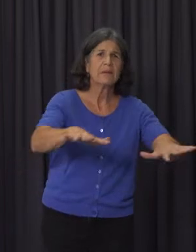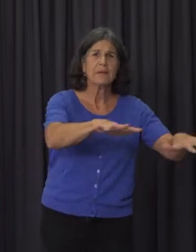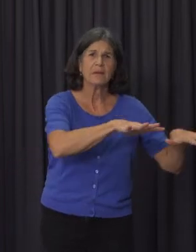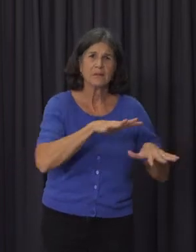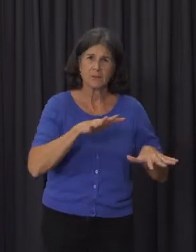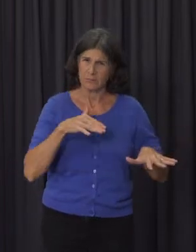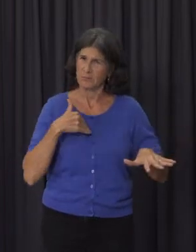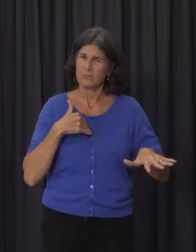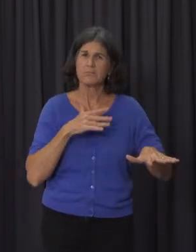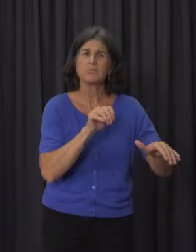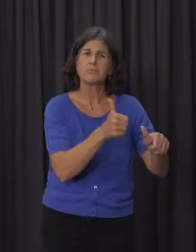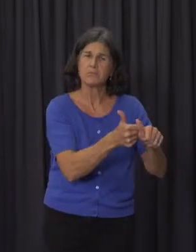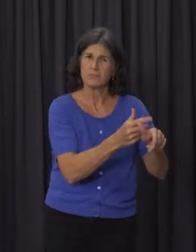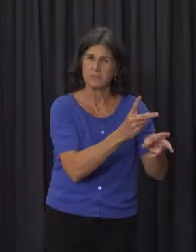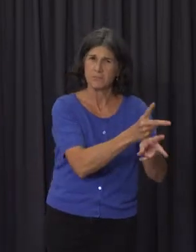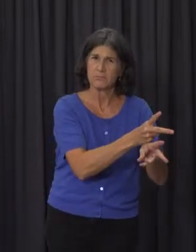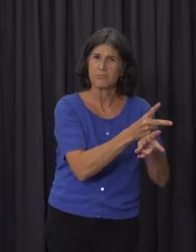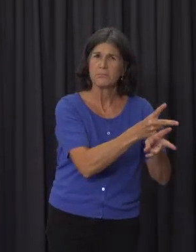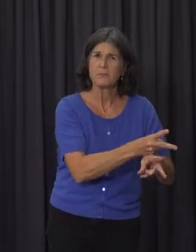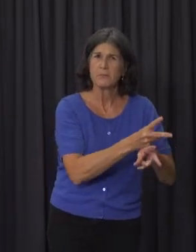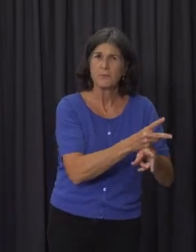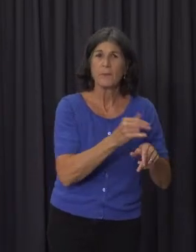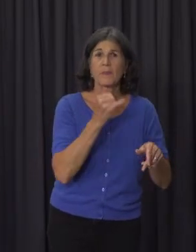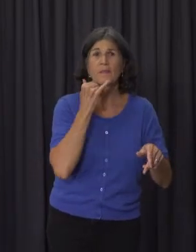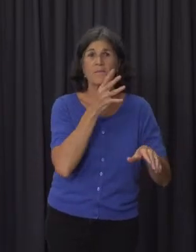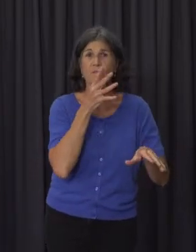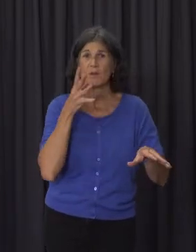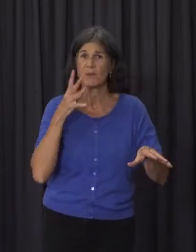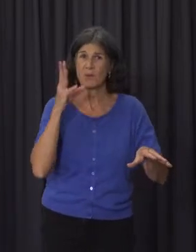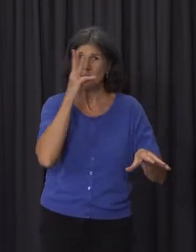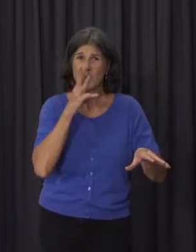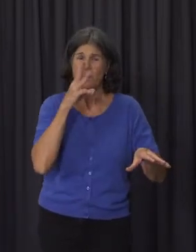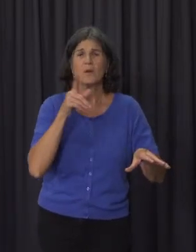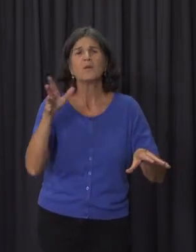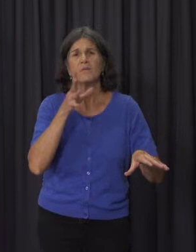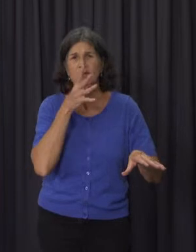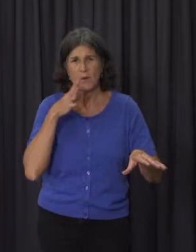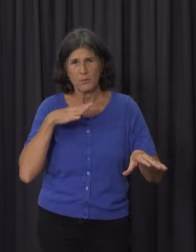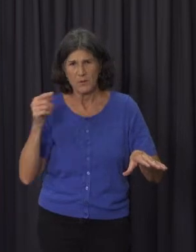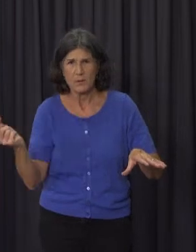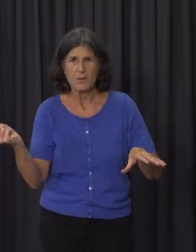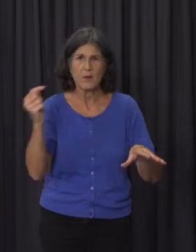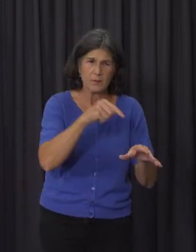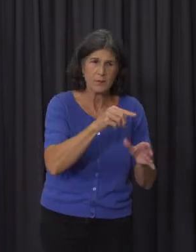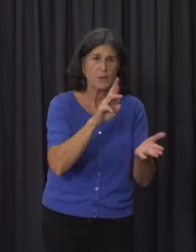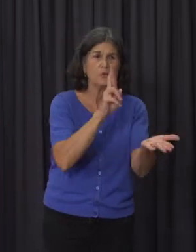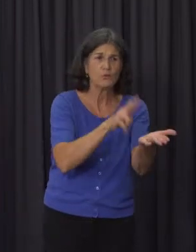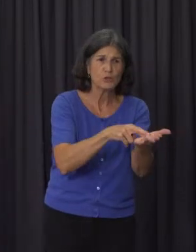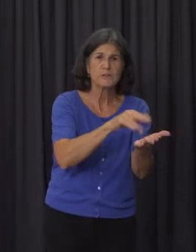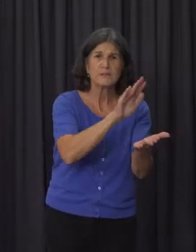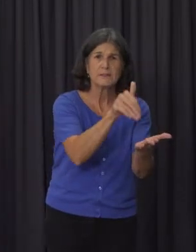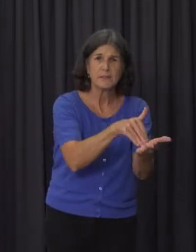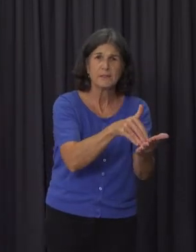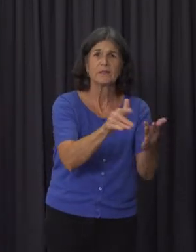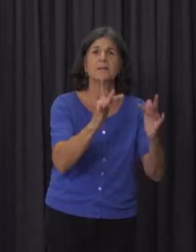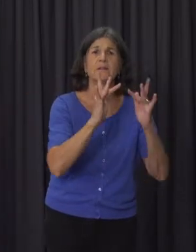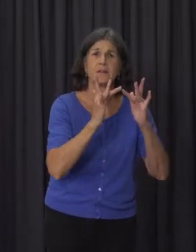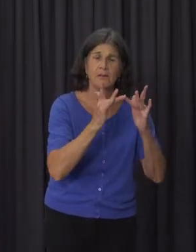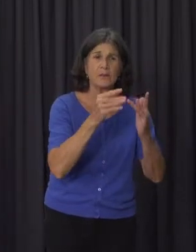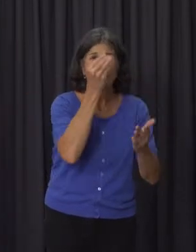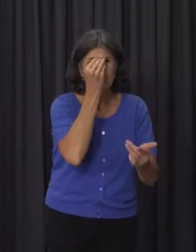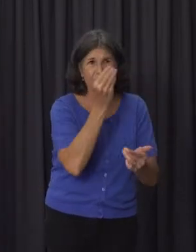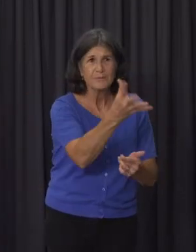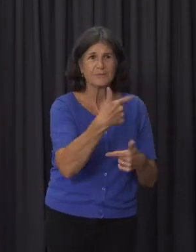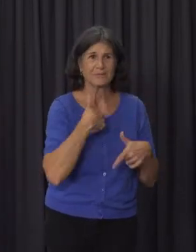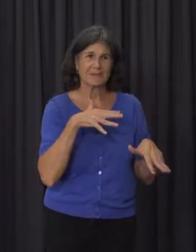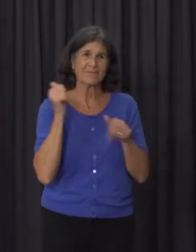center, or they need to go to the register online to make sure they can have that conversation with the people on the ground. They